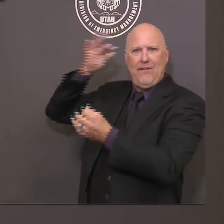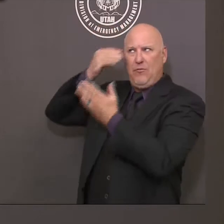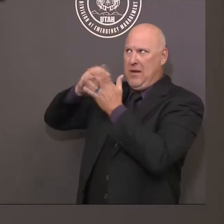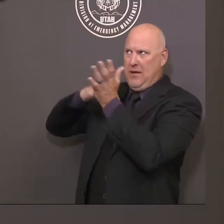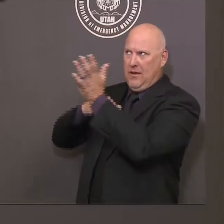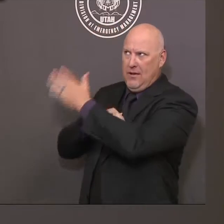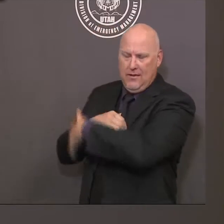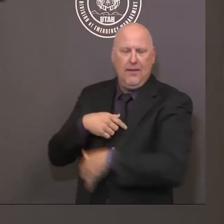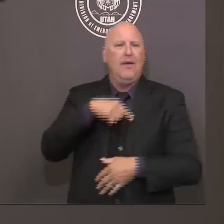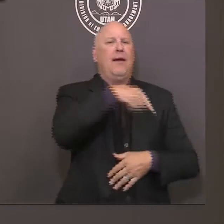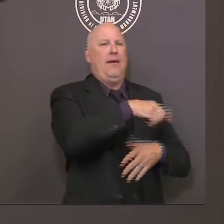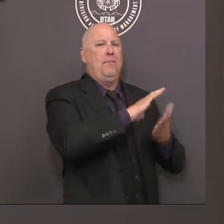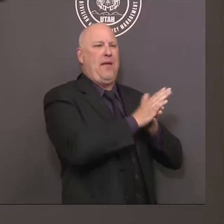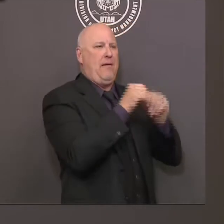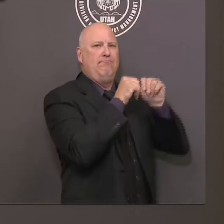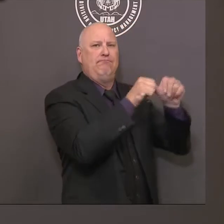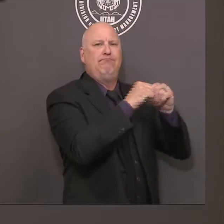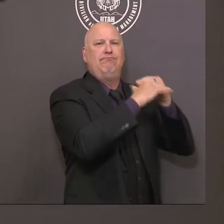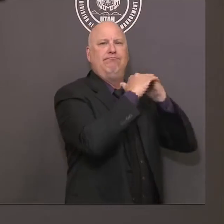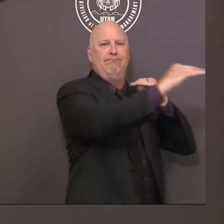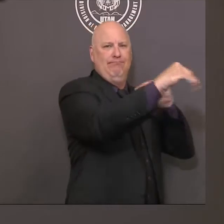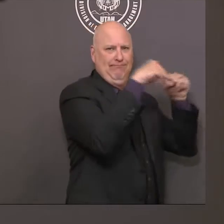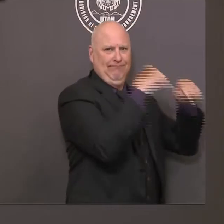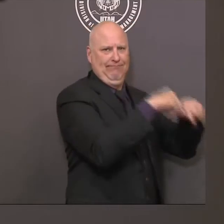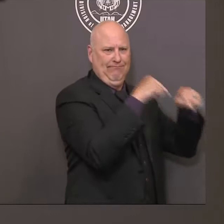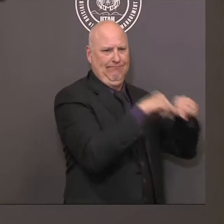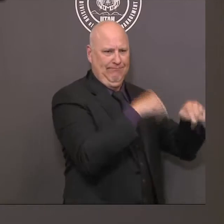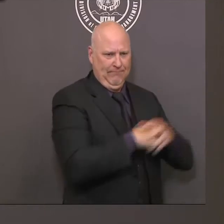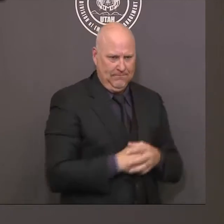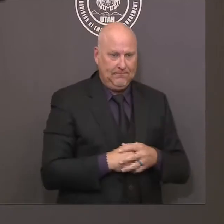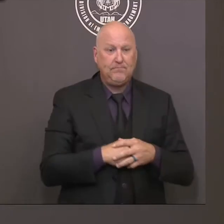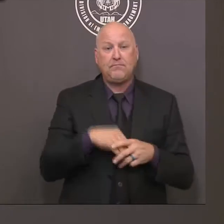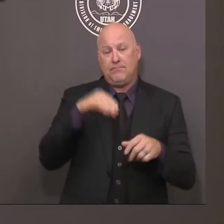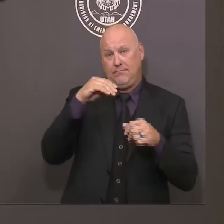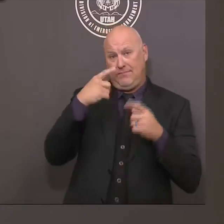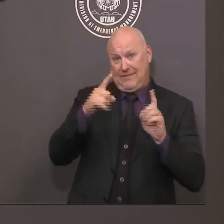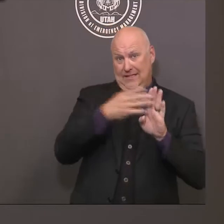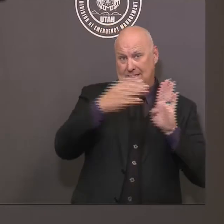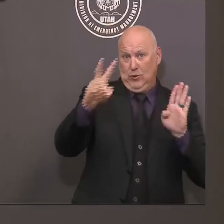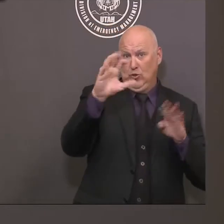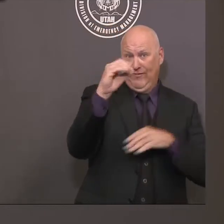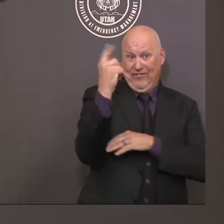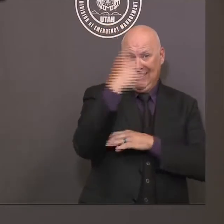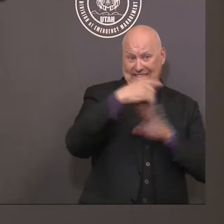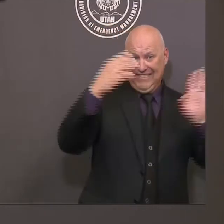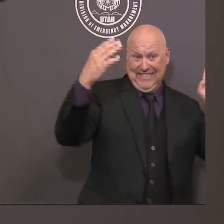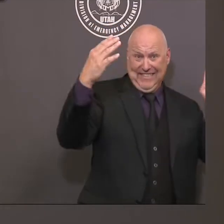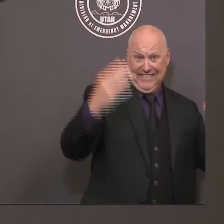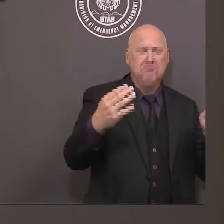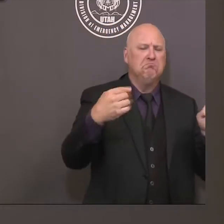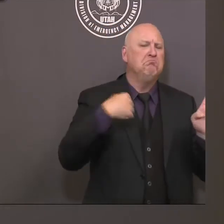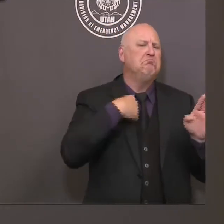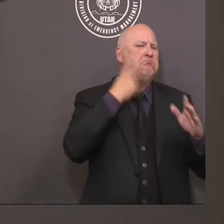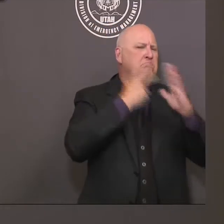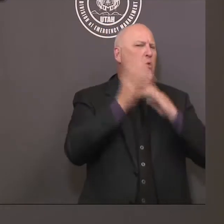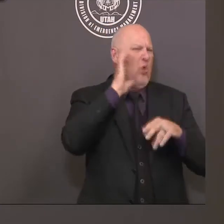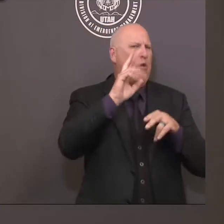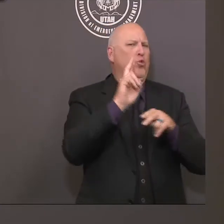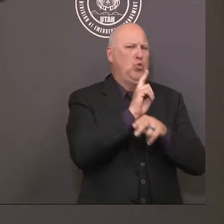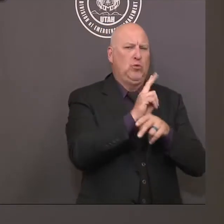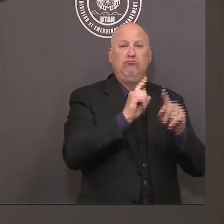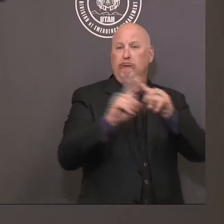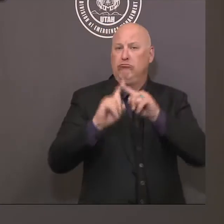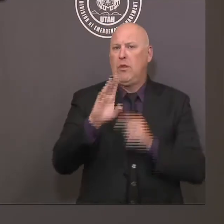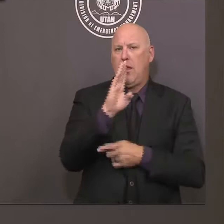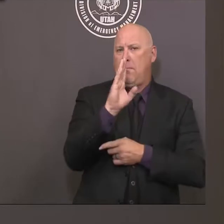accelerated bonding for infrastructure. And 6 areas of focus include transportation, such as new highway